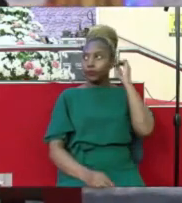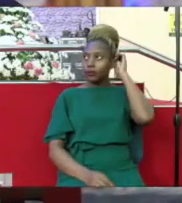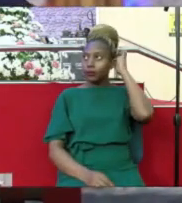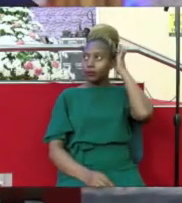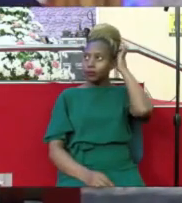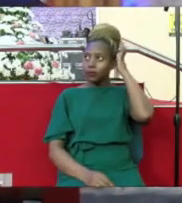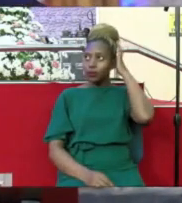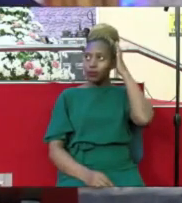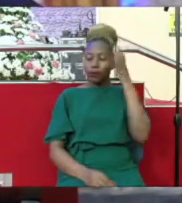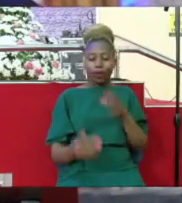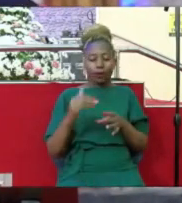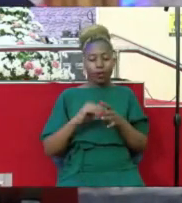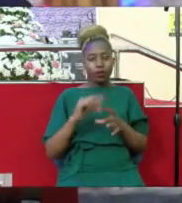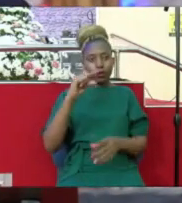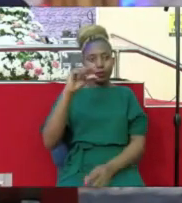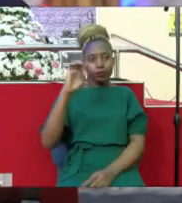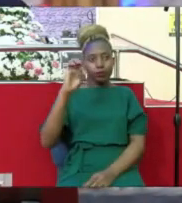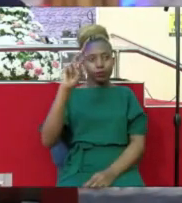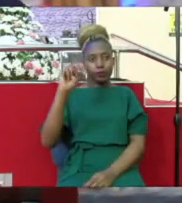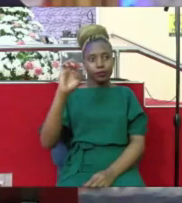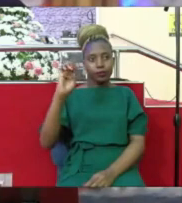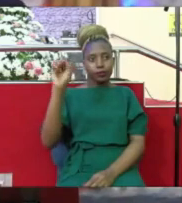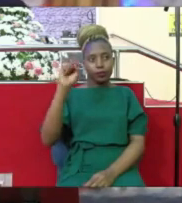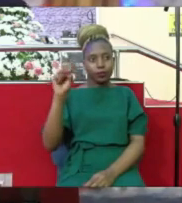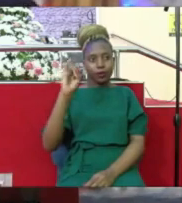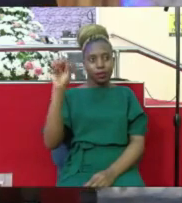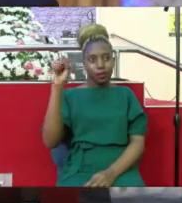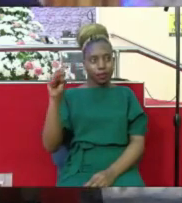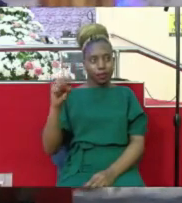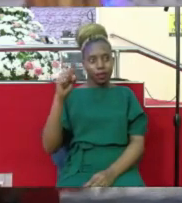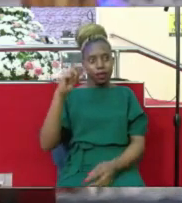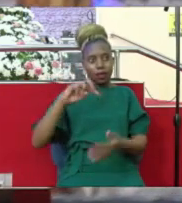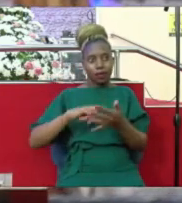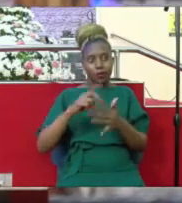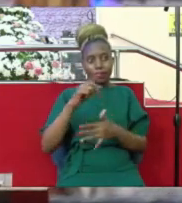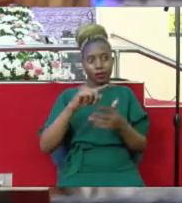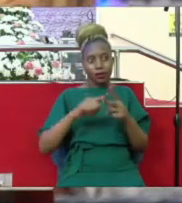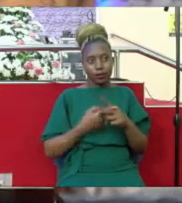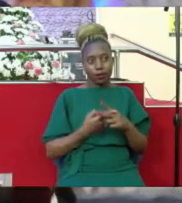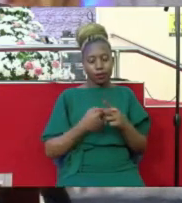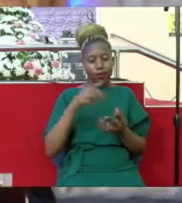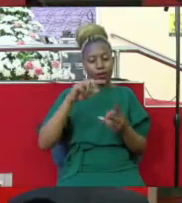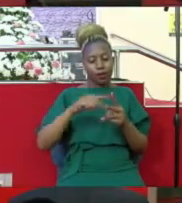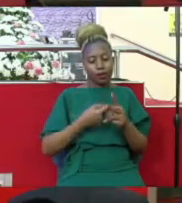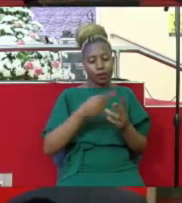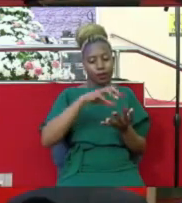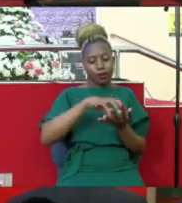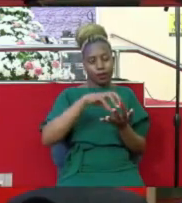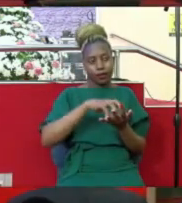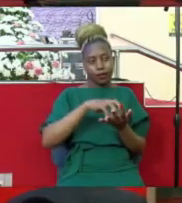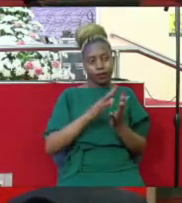A Genesis moment. Hali ya mwanzo. A Genesis moment. Hali ya kuanza.